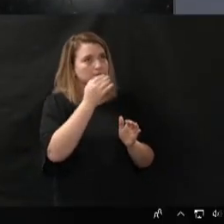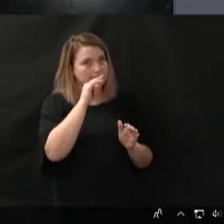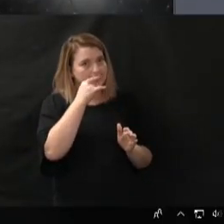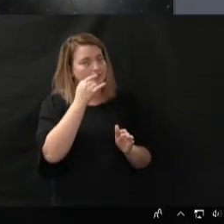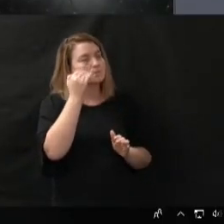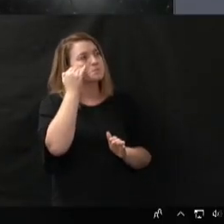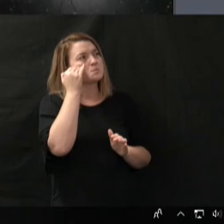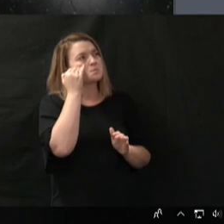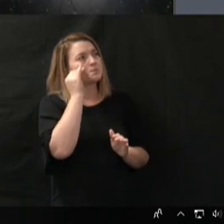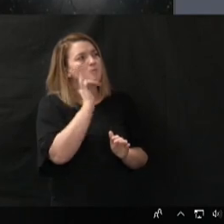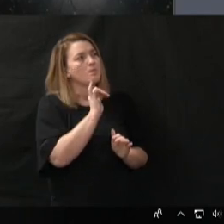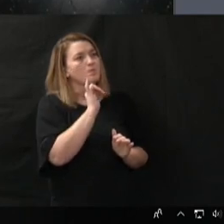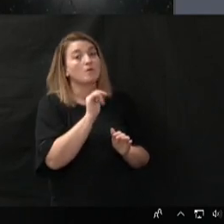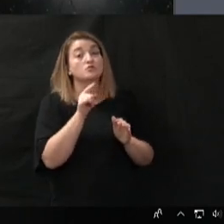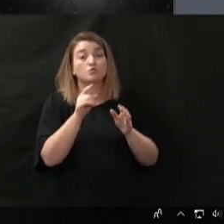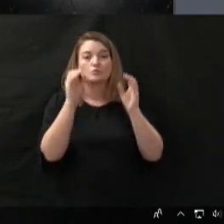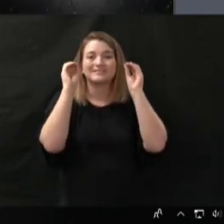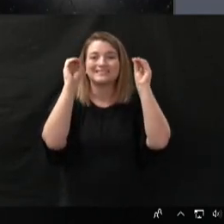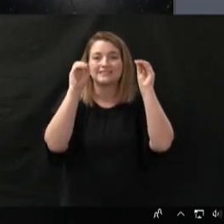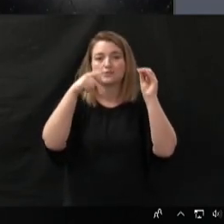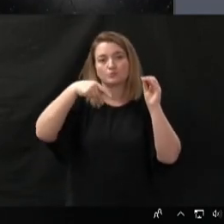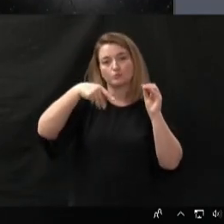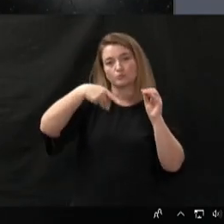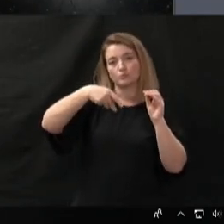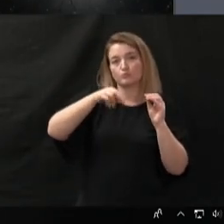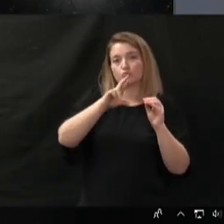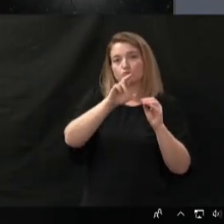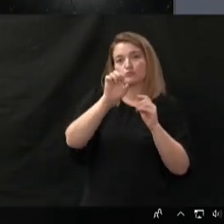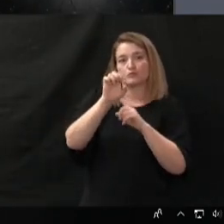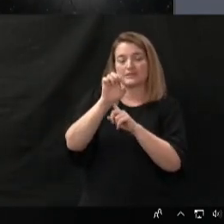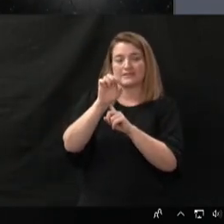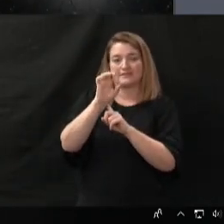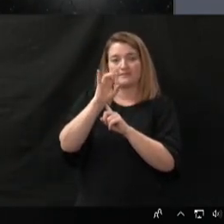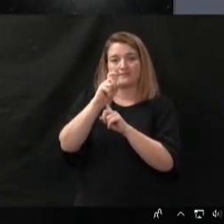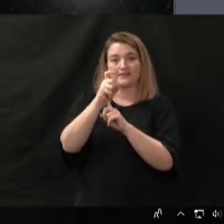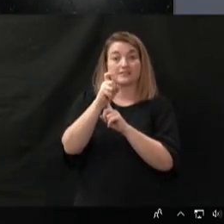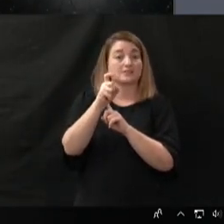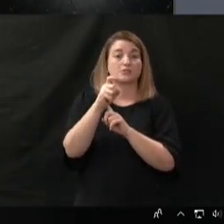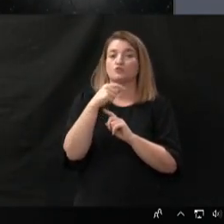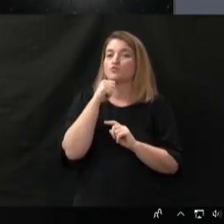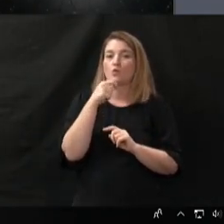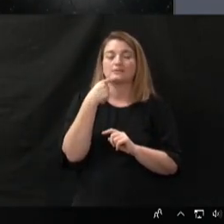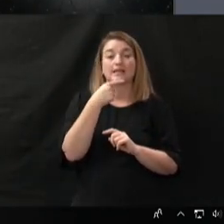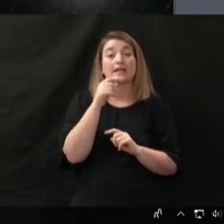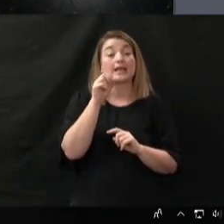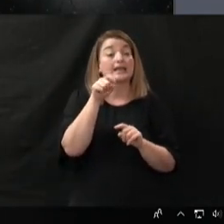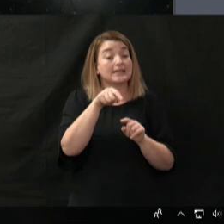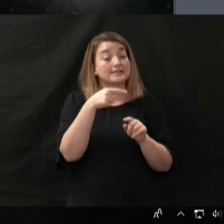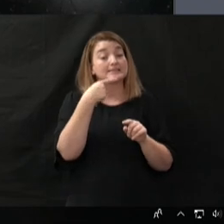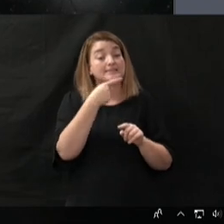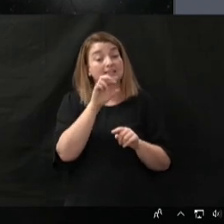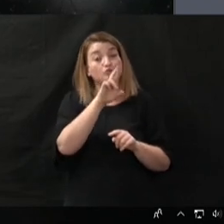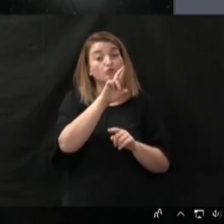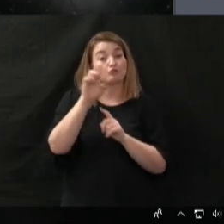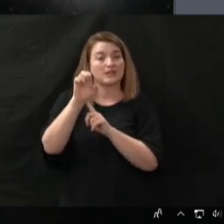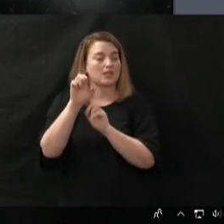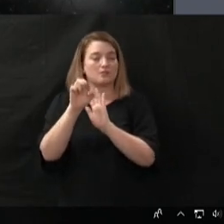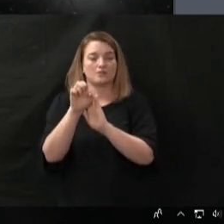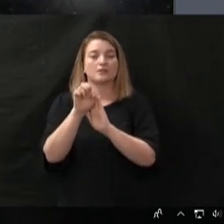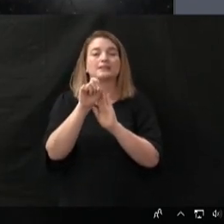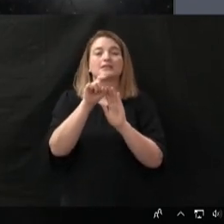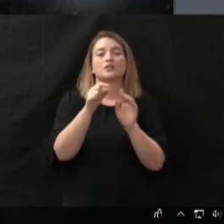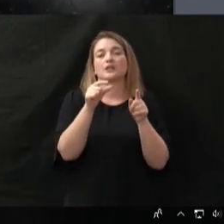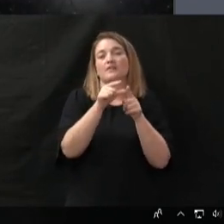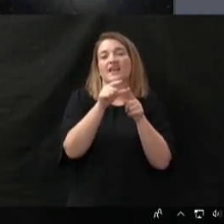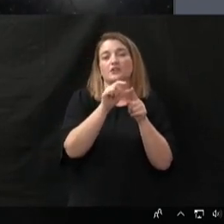when you're teaching a prefix, you don't say it says re, it says re. Because when it goes onto a